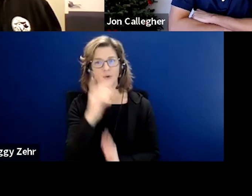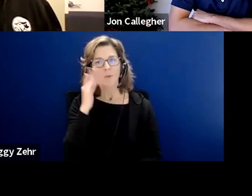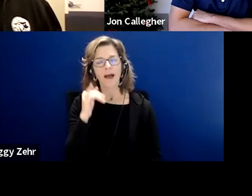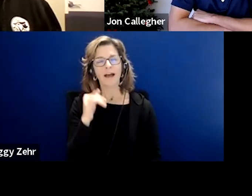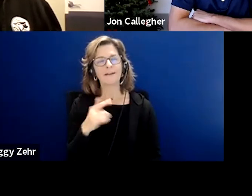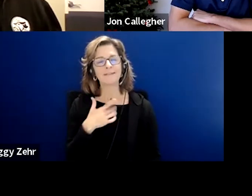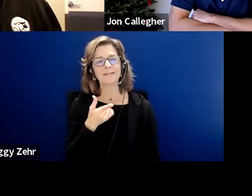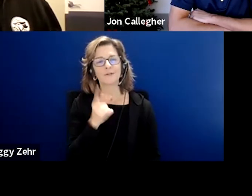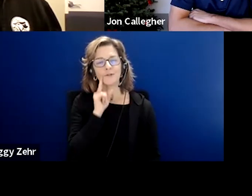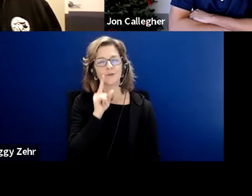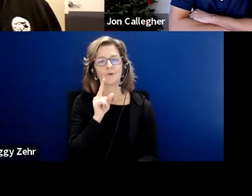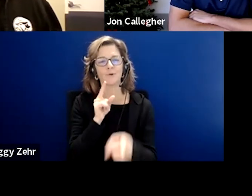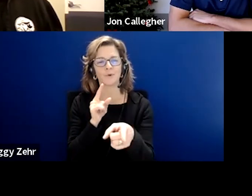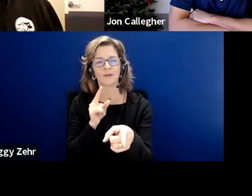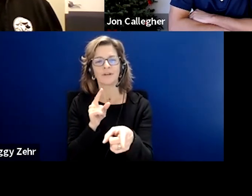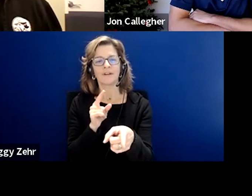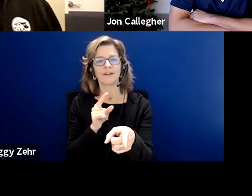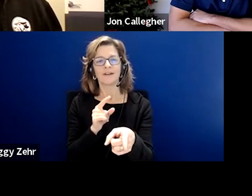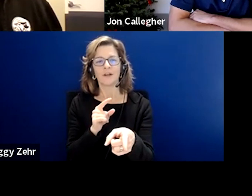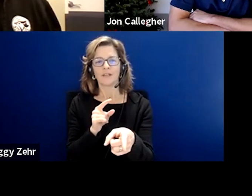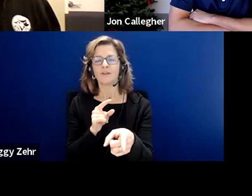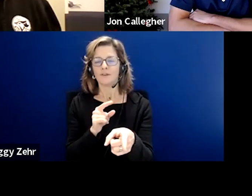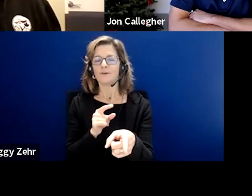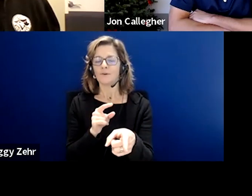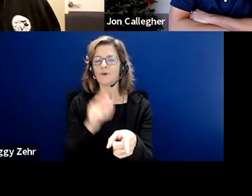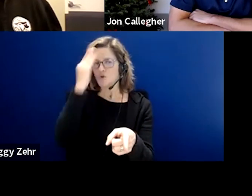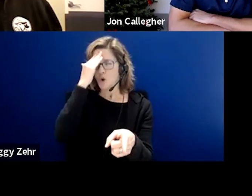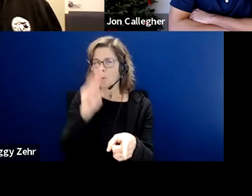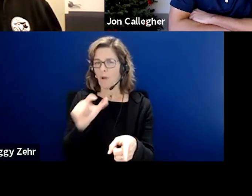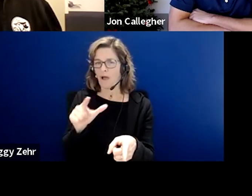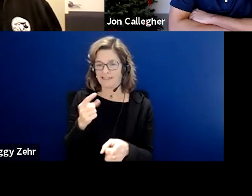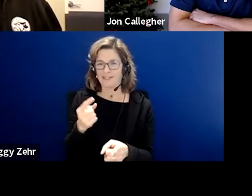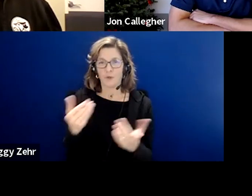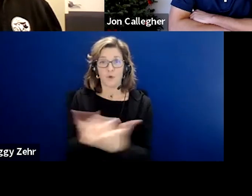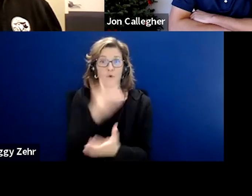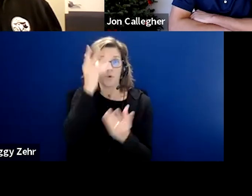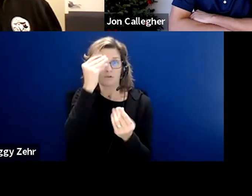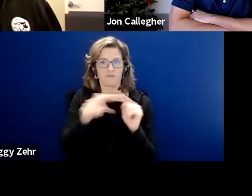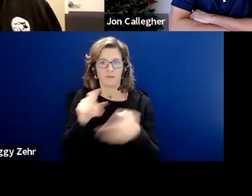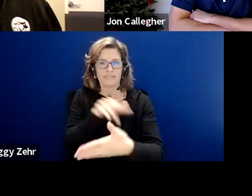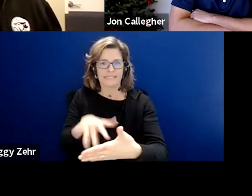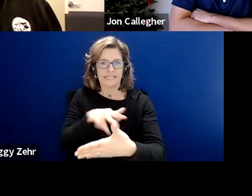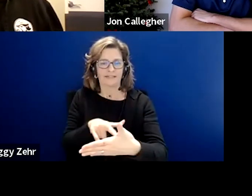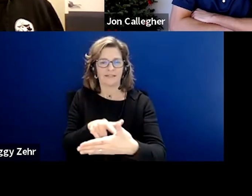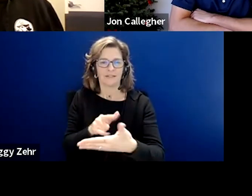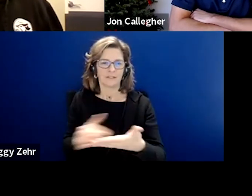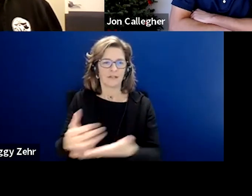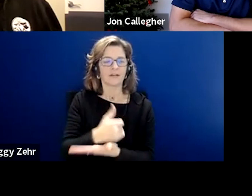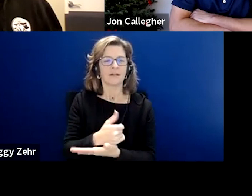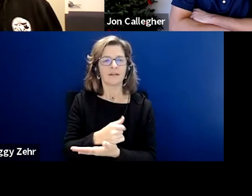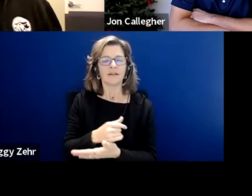revelation, big finding from our study. And for background for everyone watching, Job